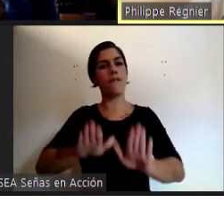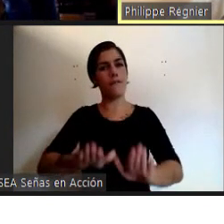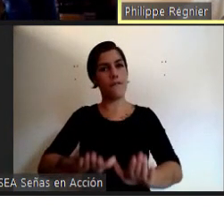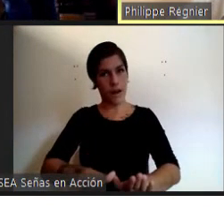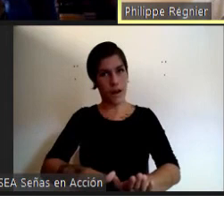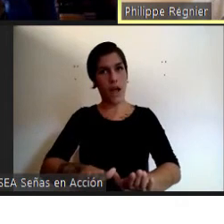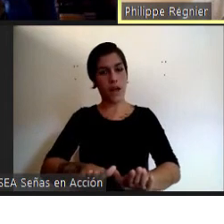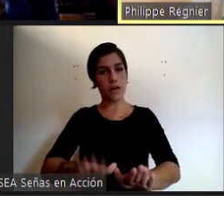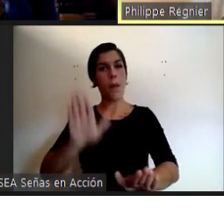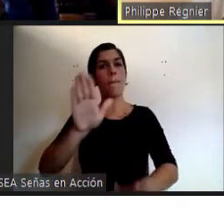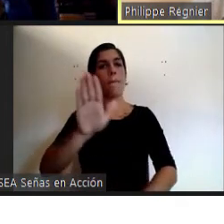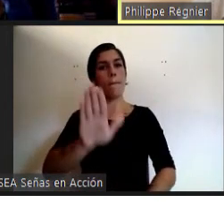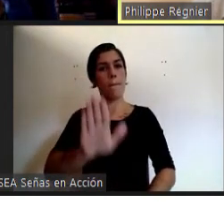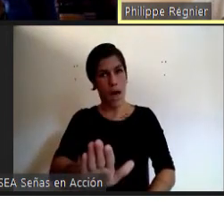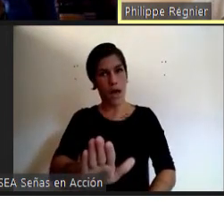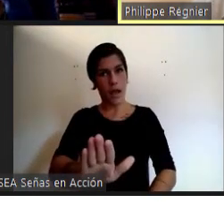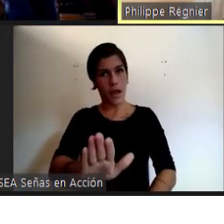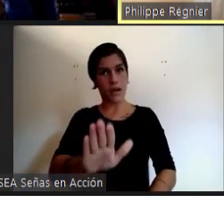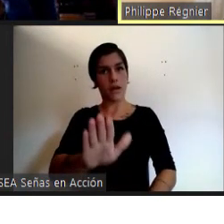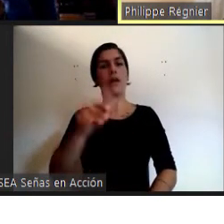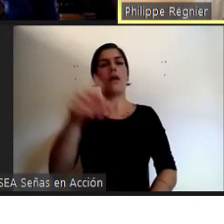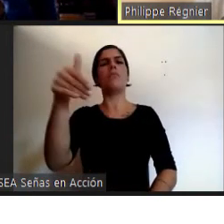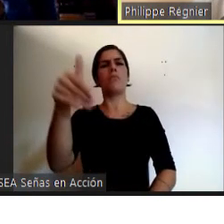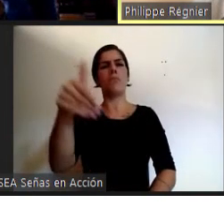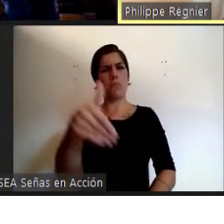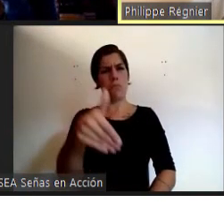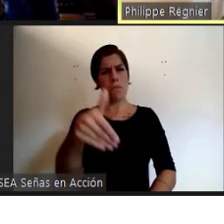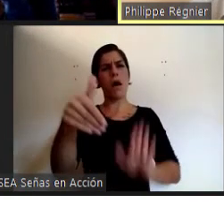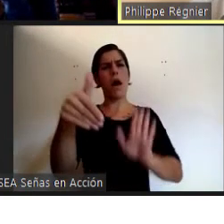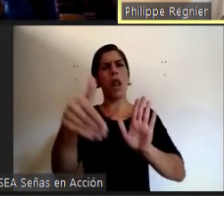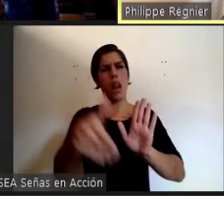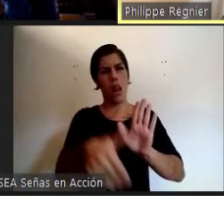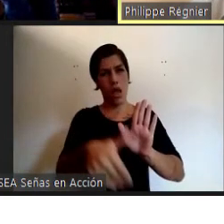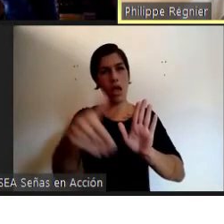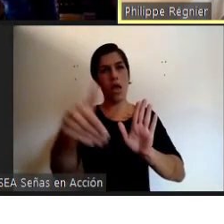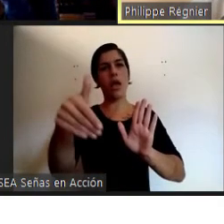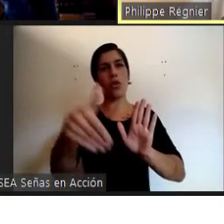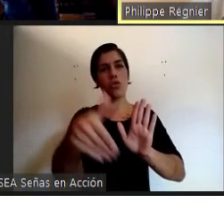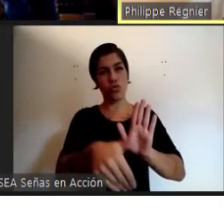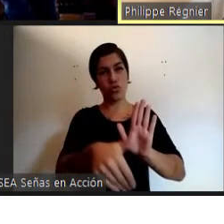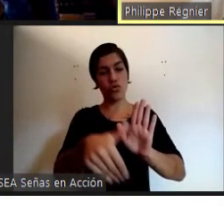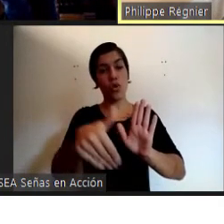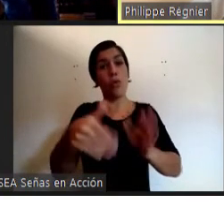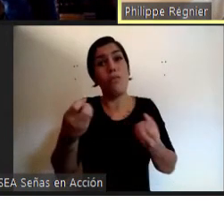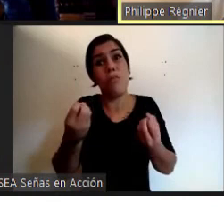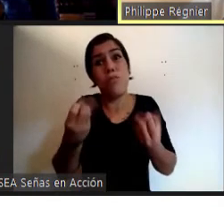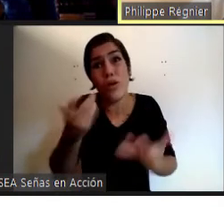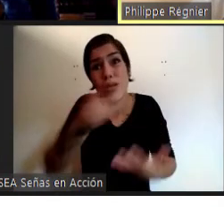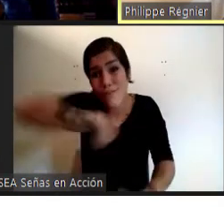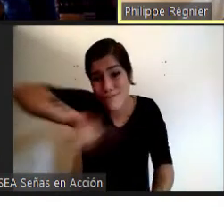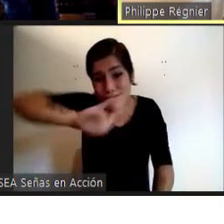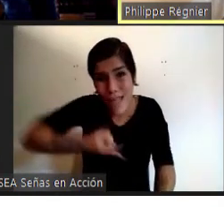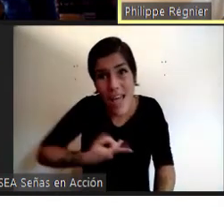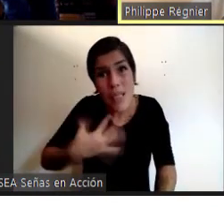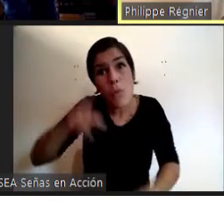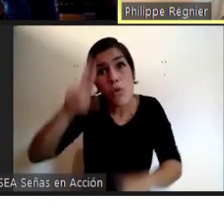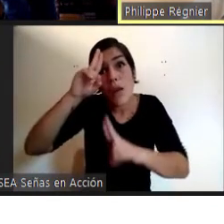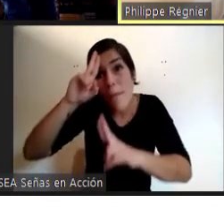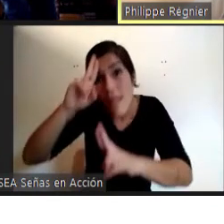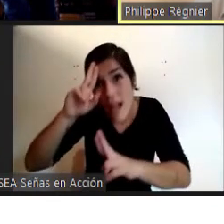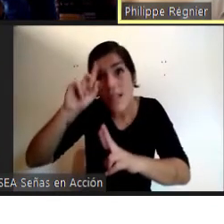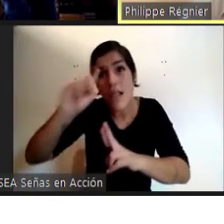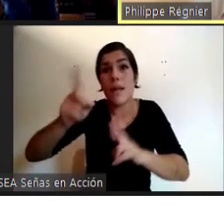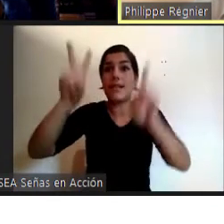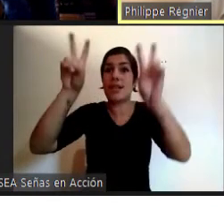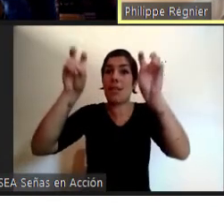in order for us to take into consideration ecology considerations, transportation, and whatnot.